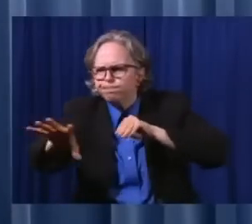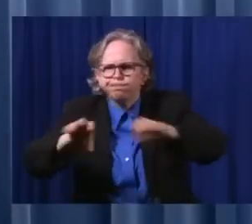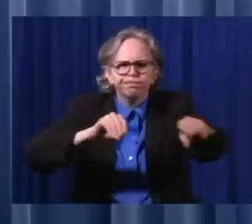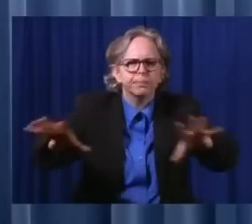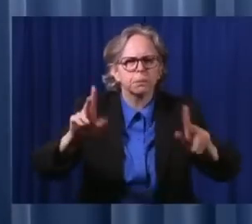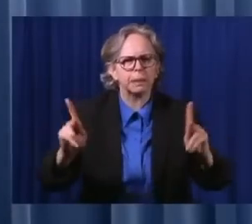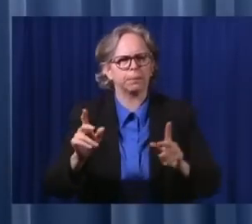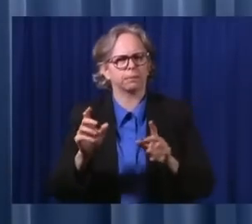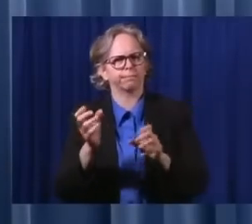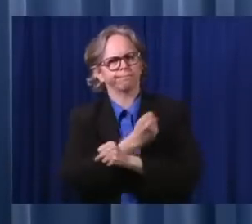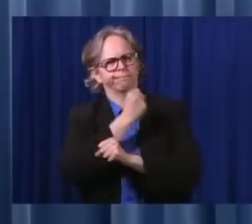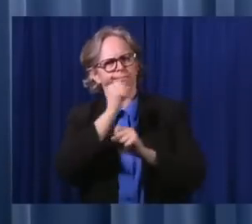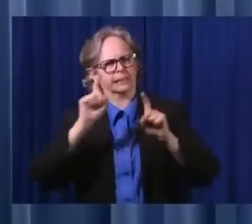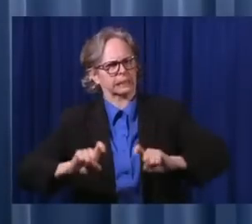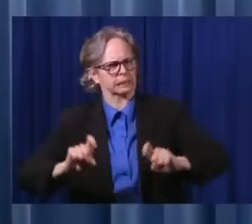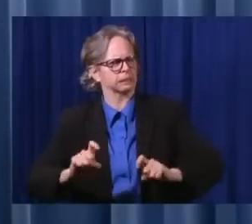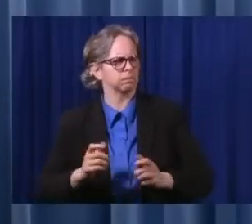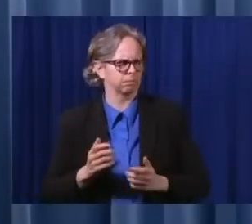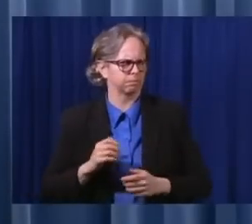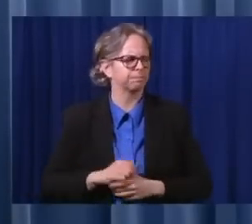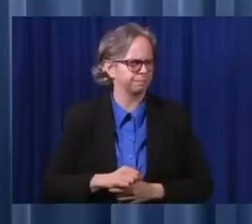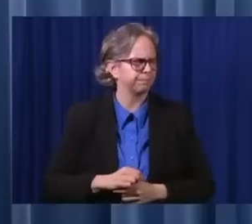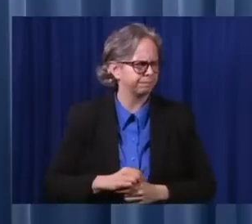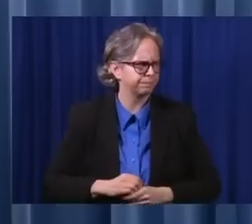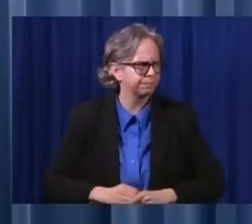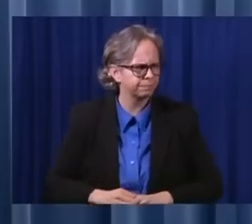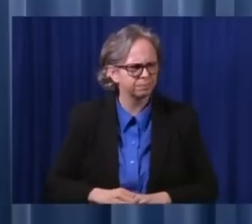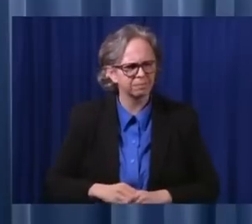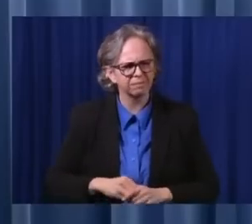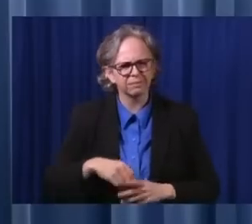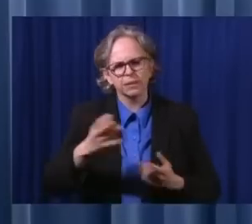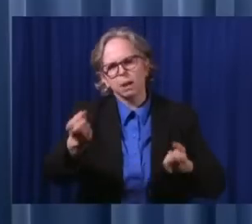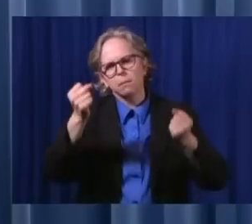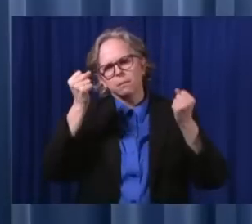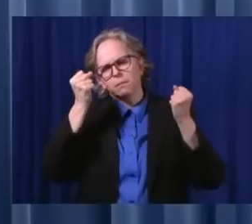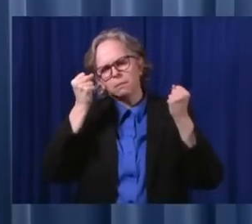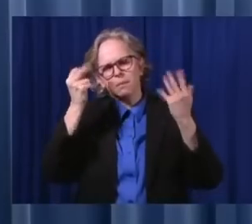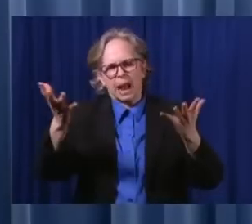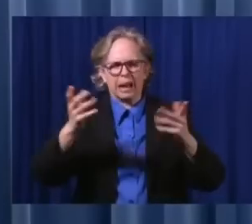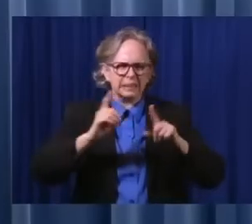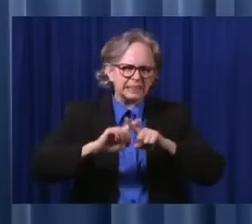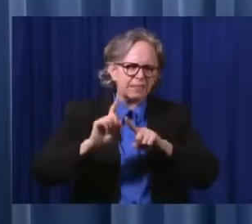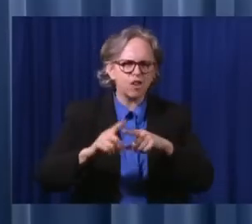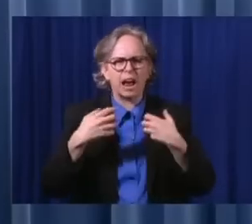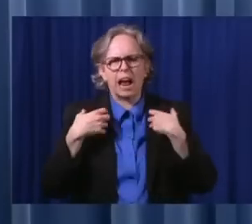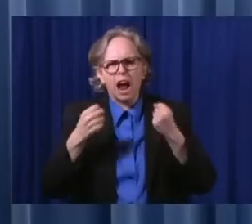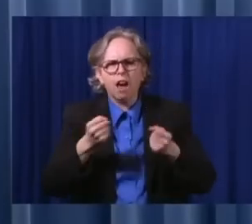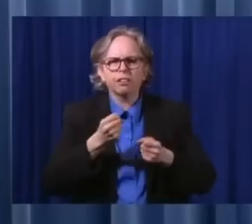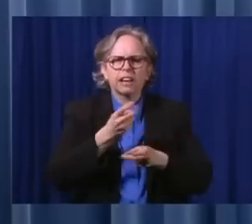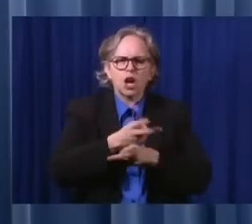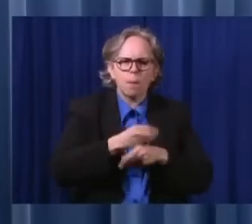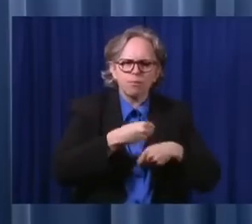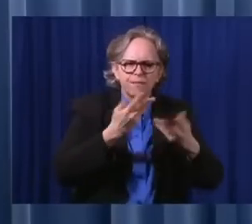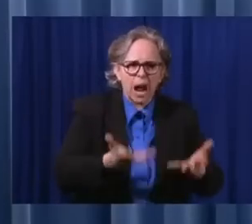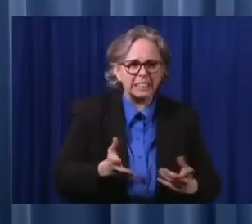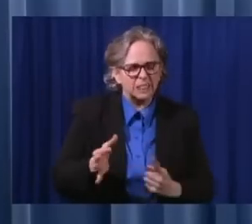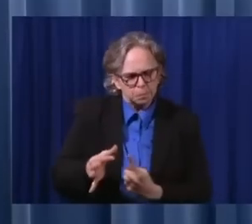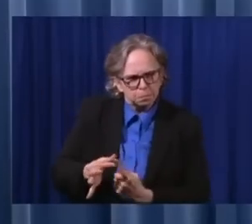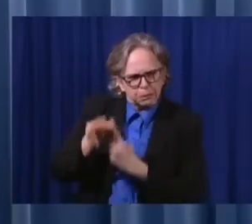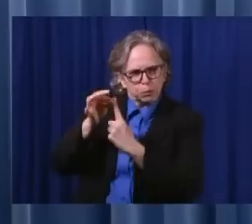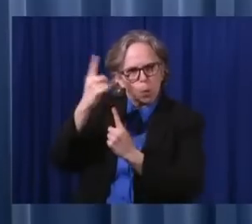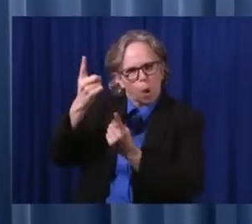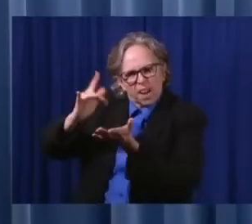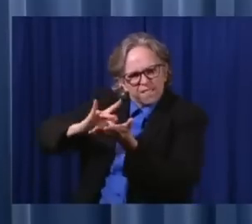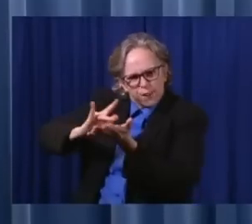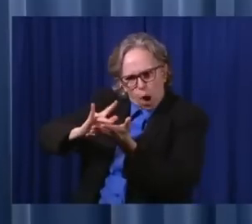of our healthcare providers are our pharmacies. Fran and I grew up in Yellow Springs.